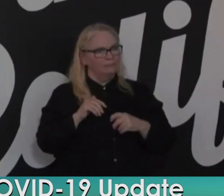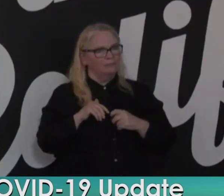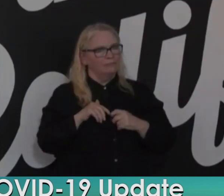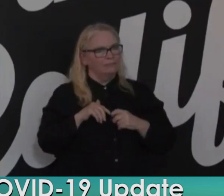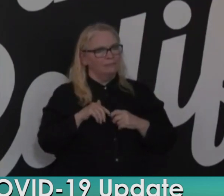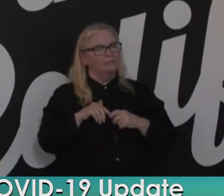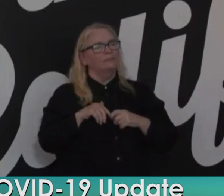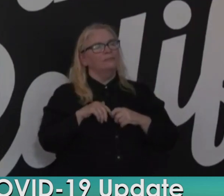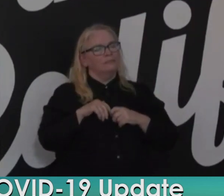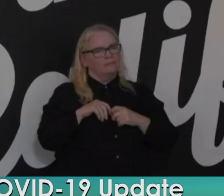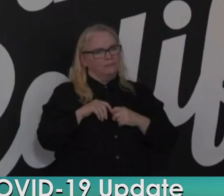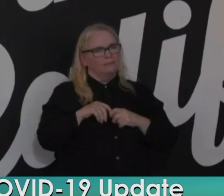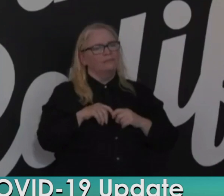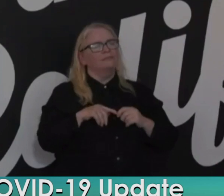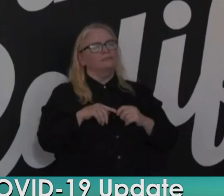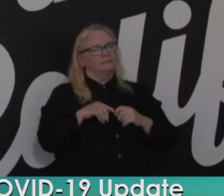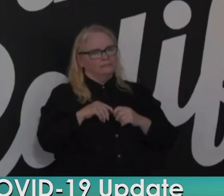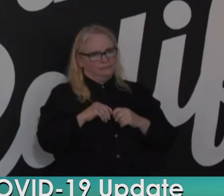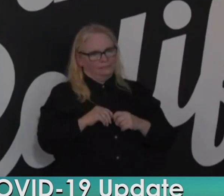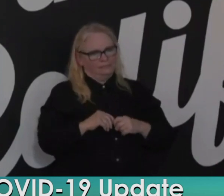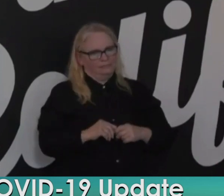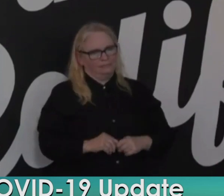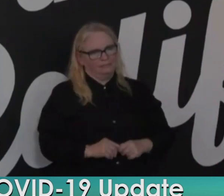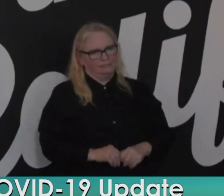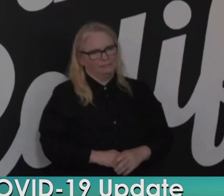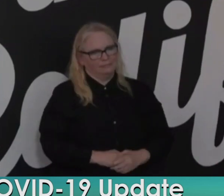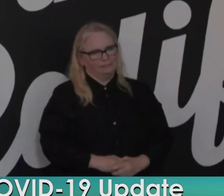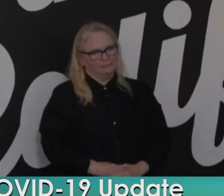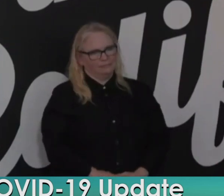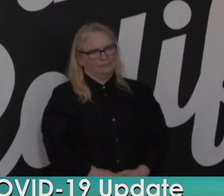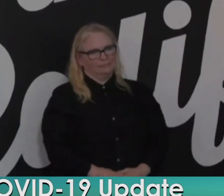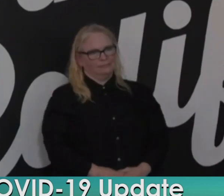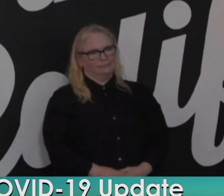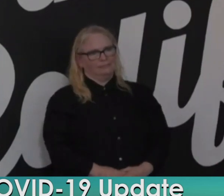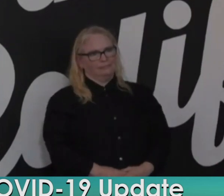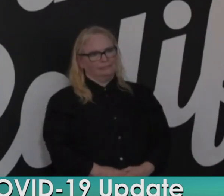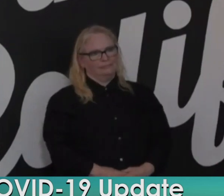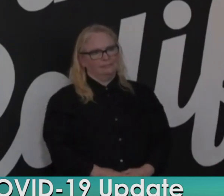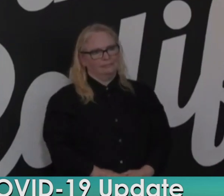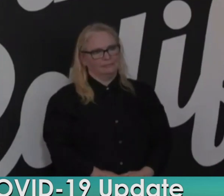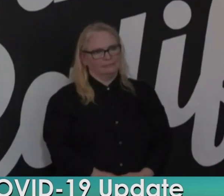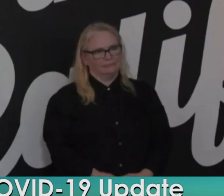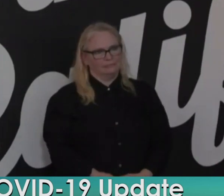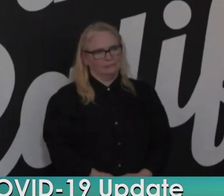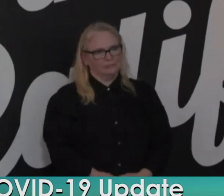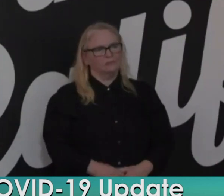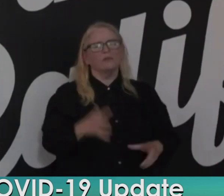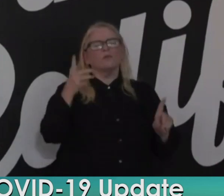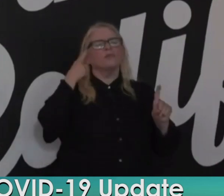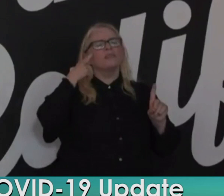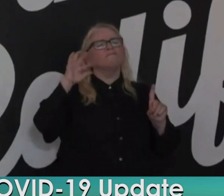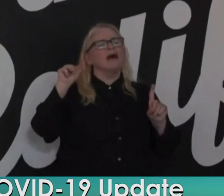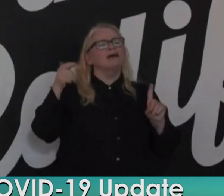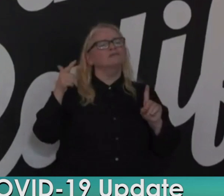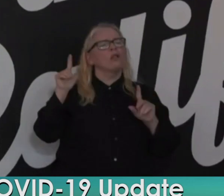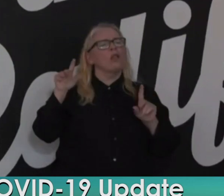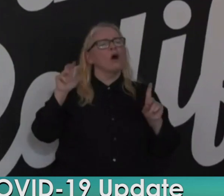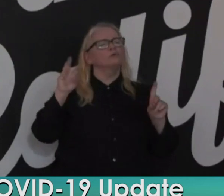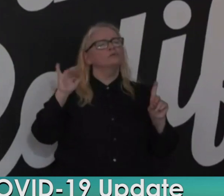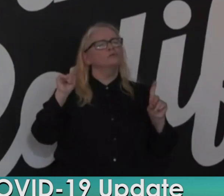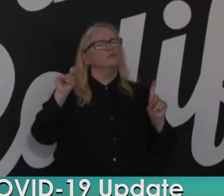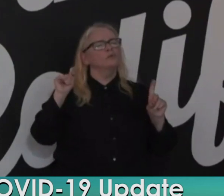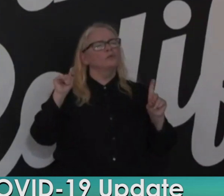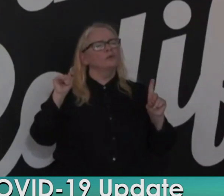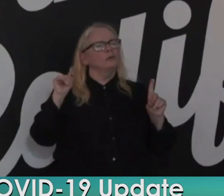question is from the Wall Street Journal. What do you think of the timing of the AG's lawsuit now against Uber and Lyft in the middle of this pandemic? How do you expect